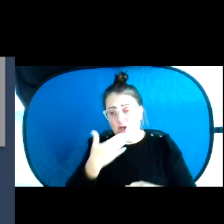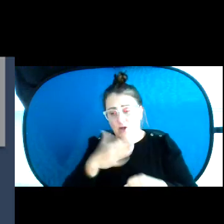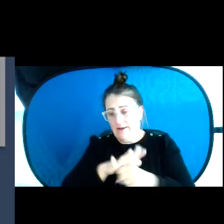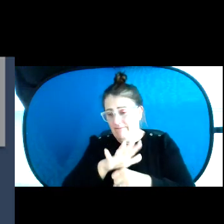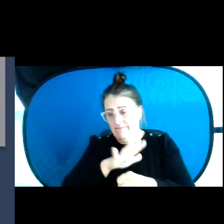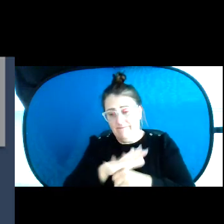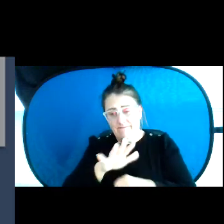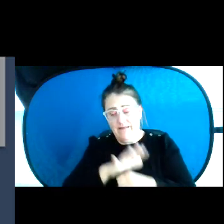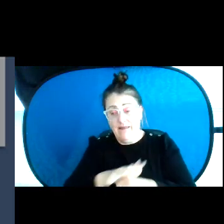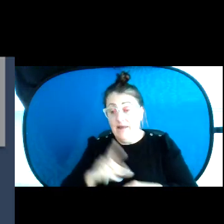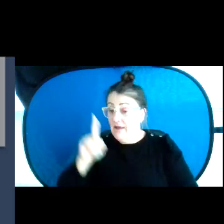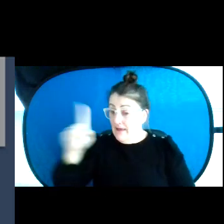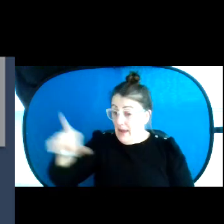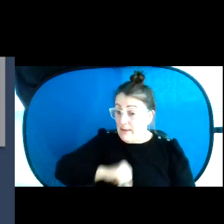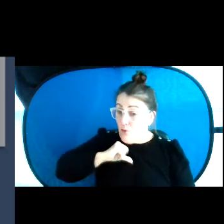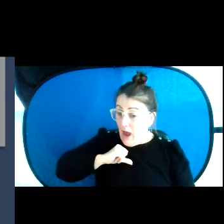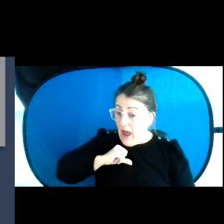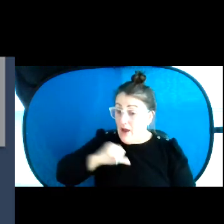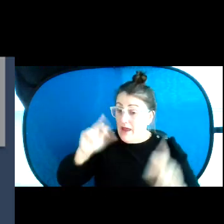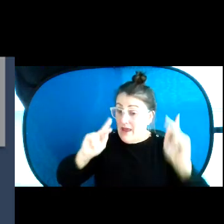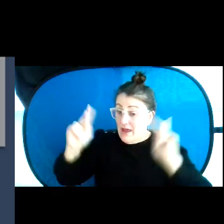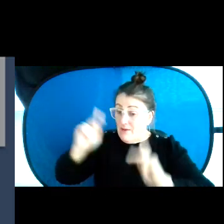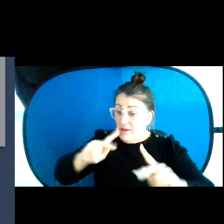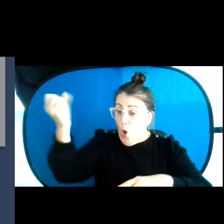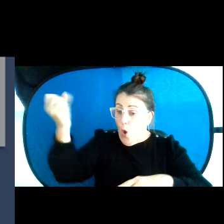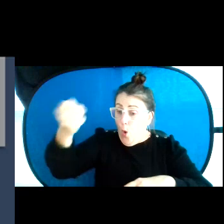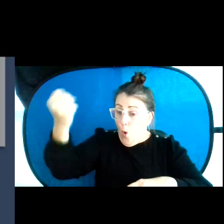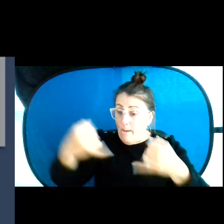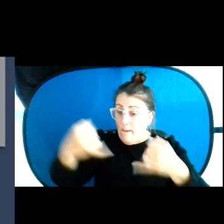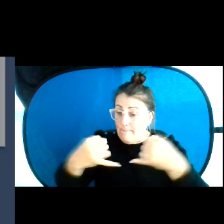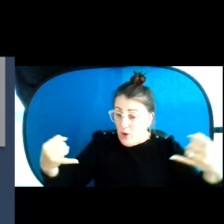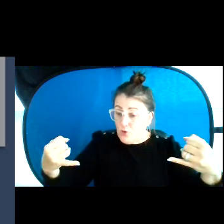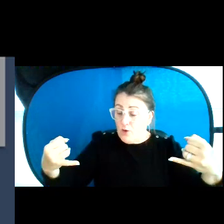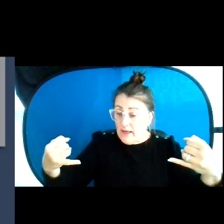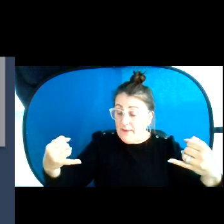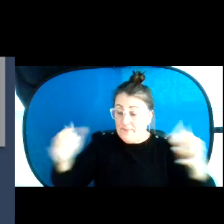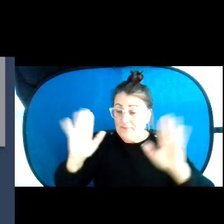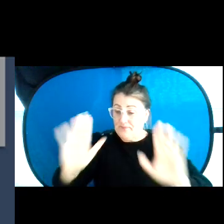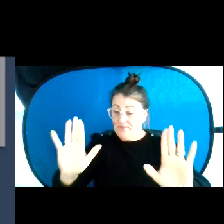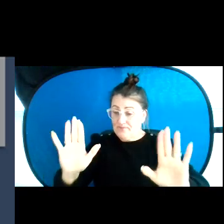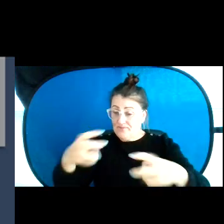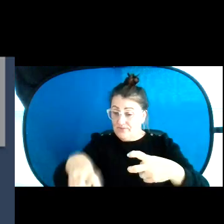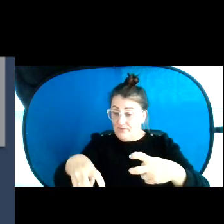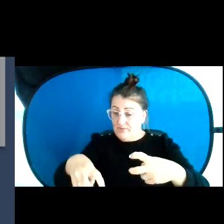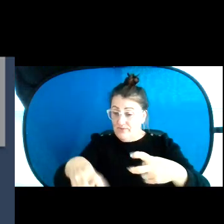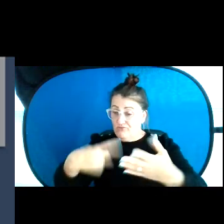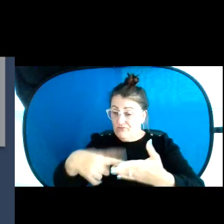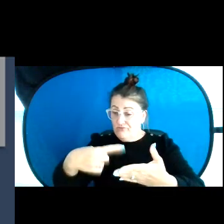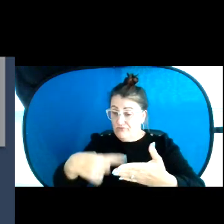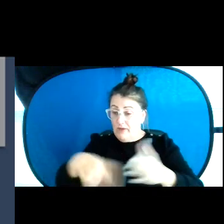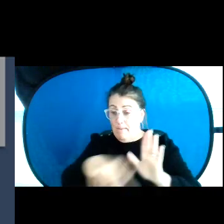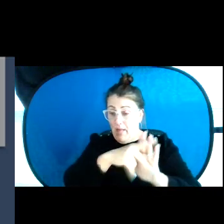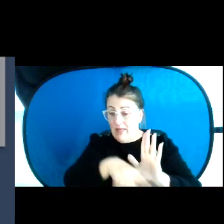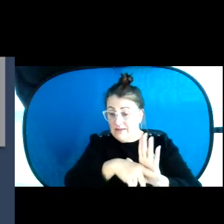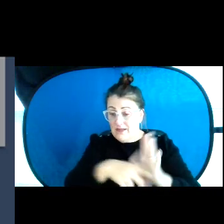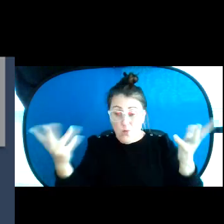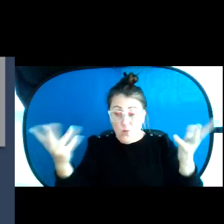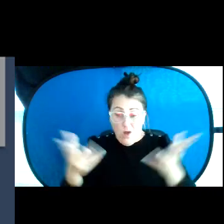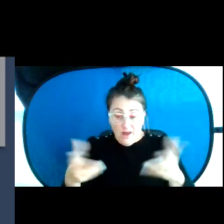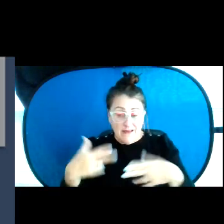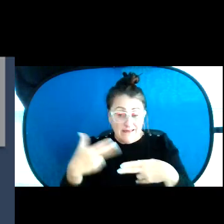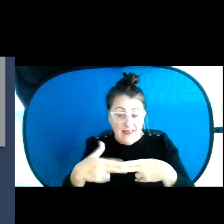be proud that you have people that are holding that boundary. A lot of the hard conversations that we talk about in policy include naming that